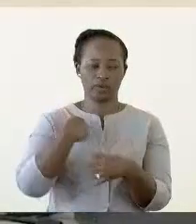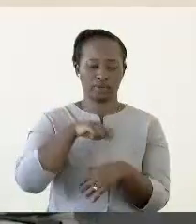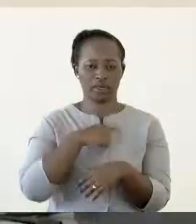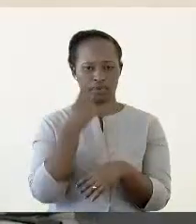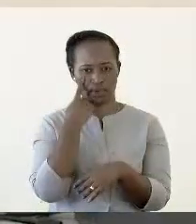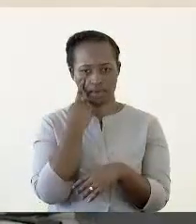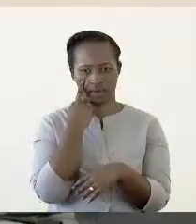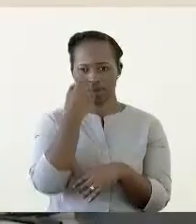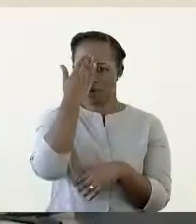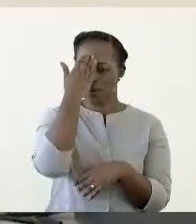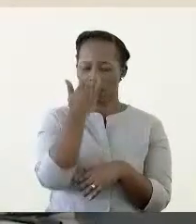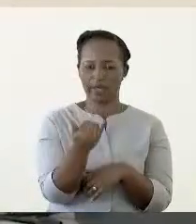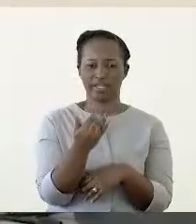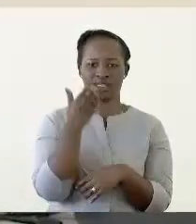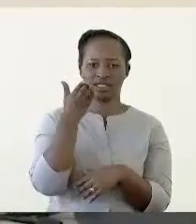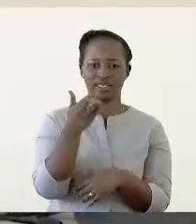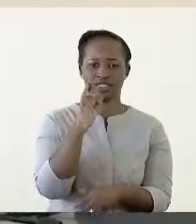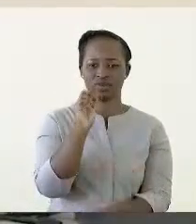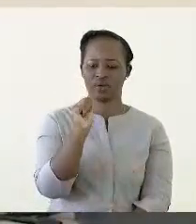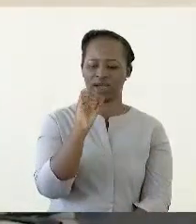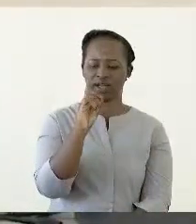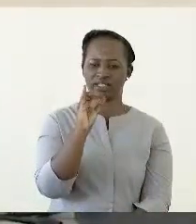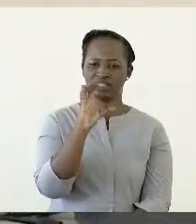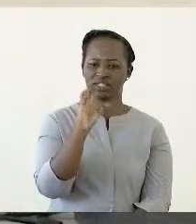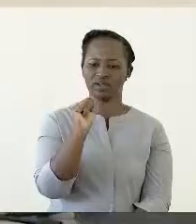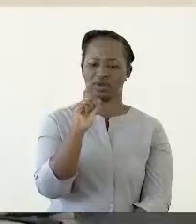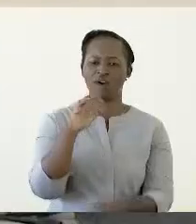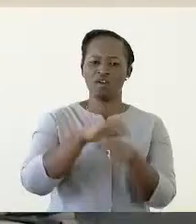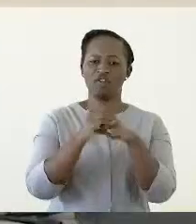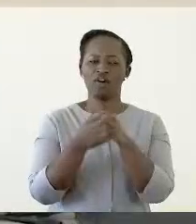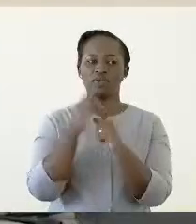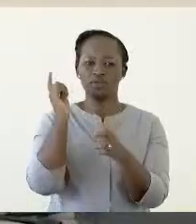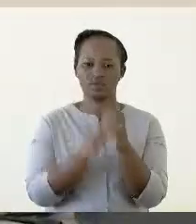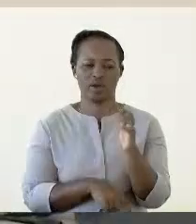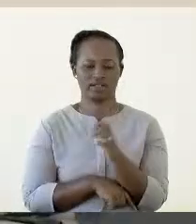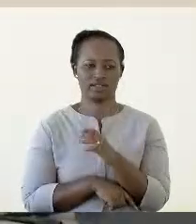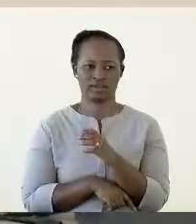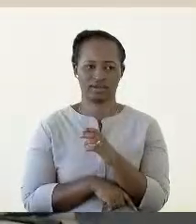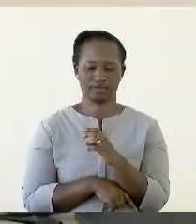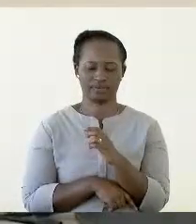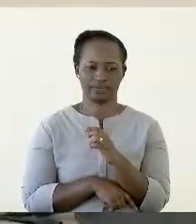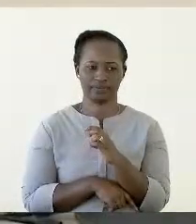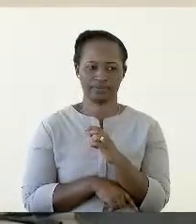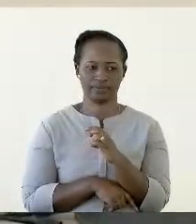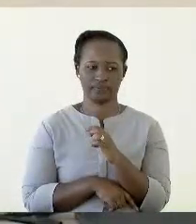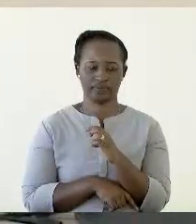at why these radicals form. Why do radicals form?